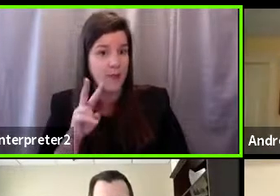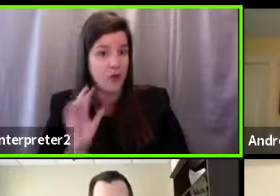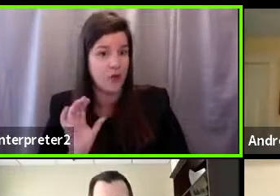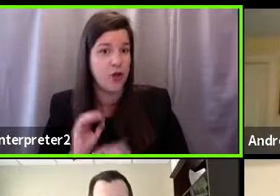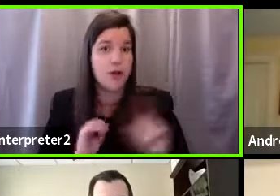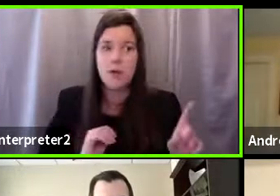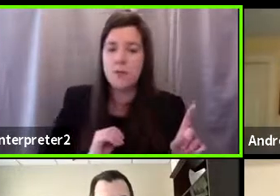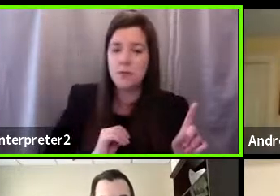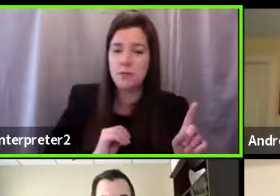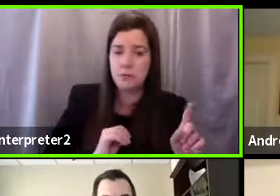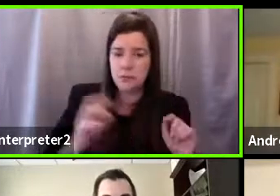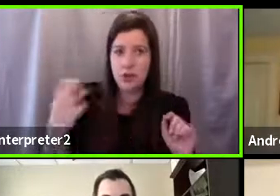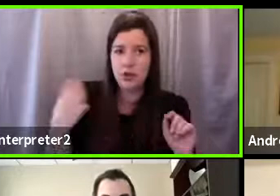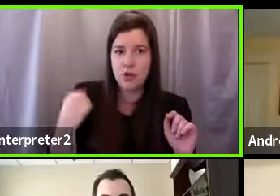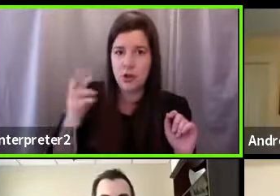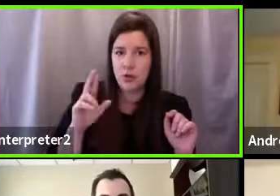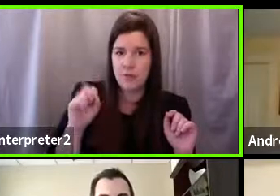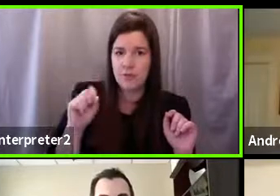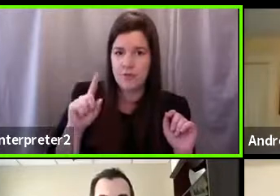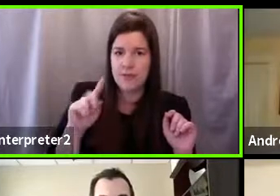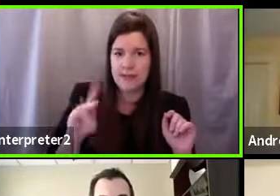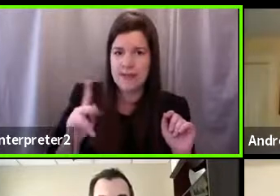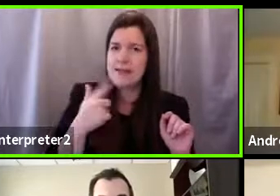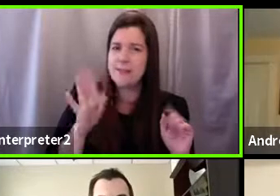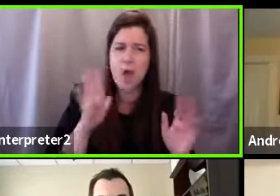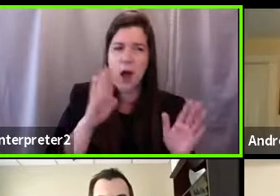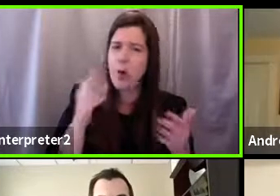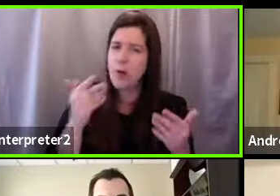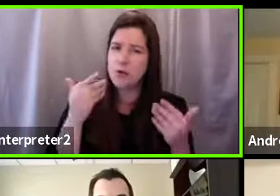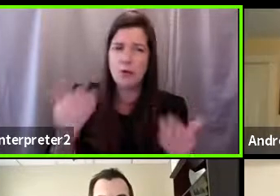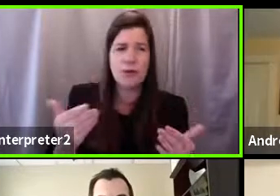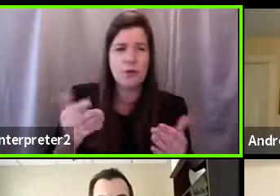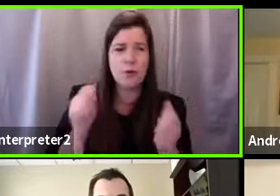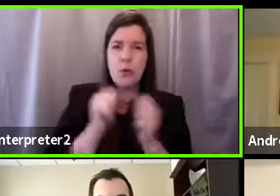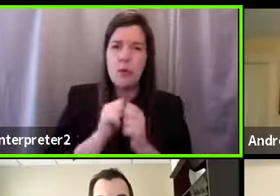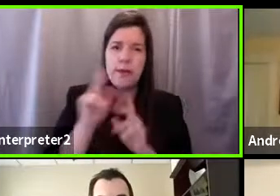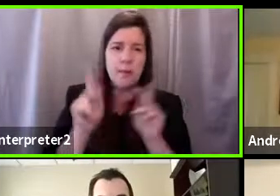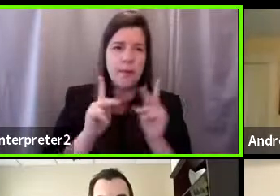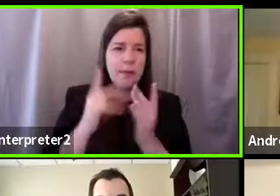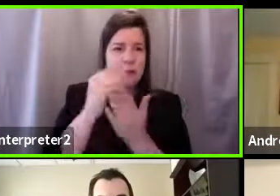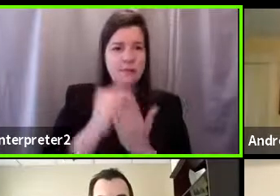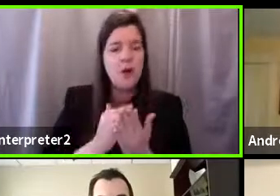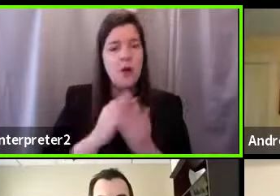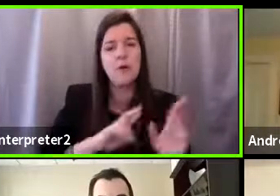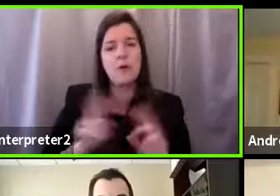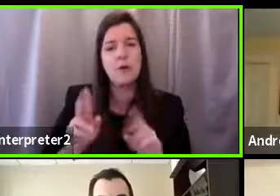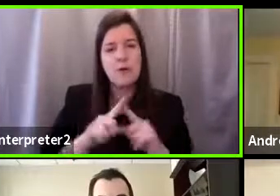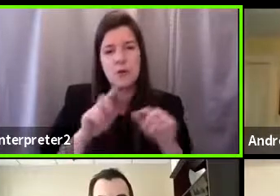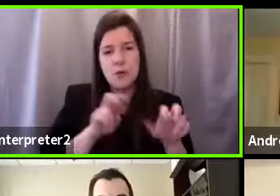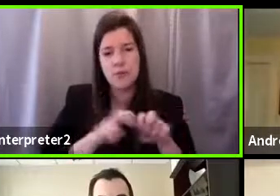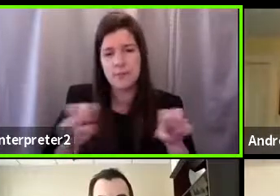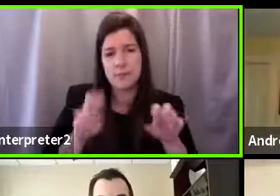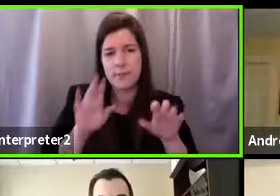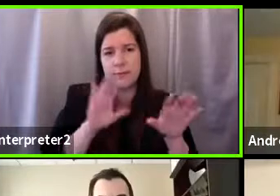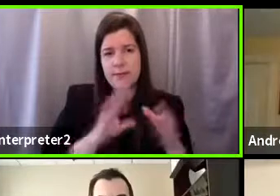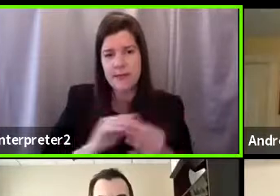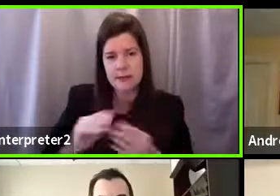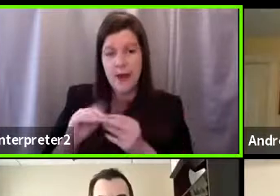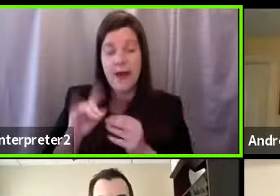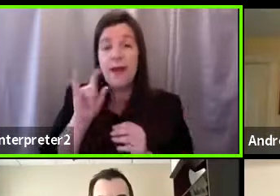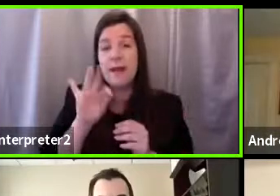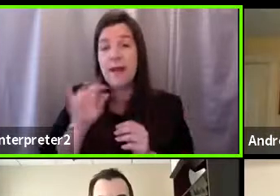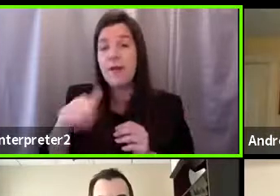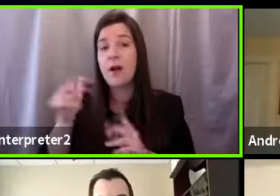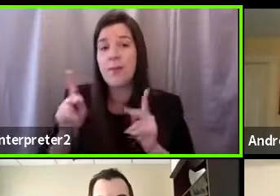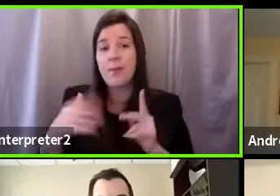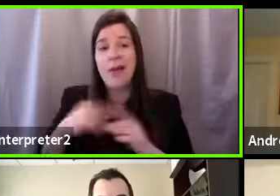Okay, well, why don't we continue on with the list of folks signed up to testify, and if others have additional